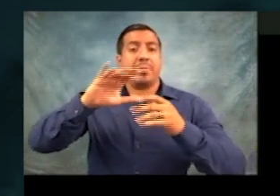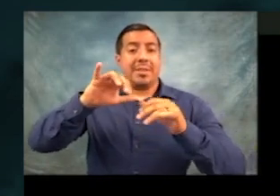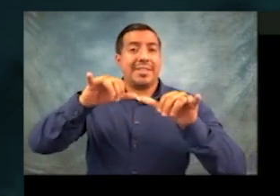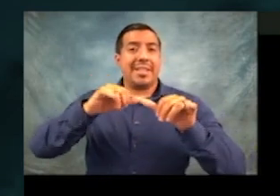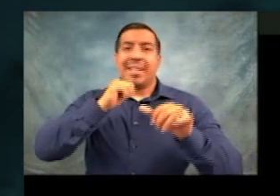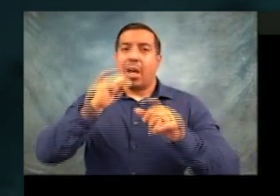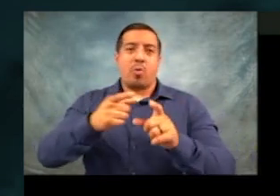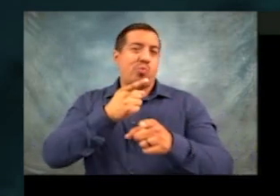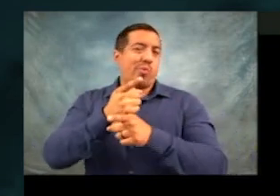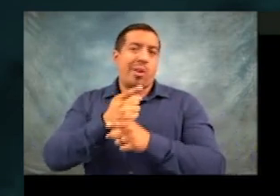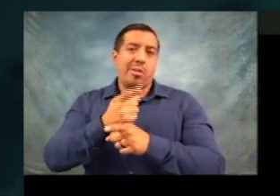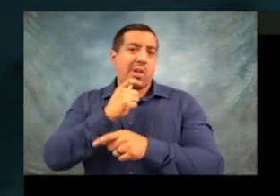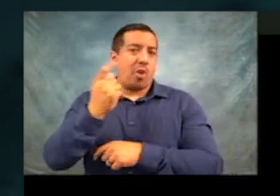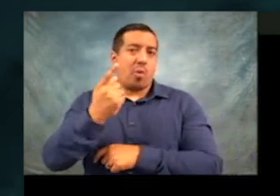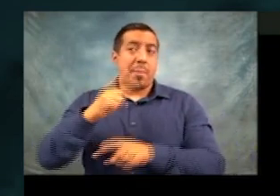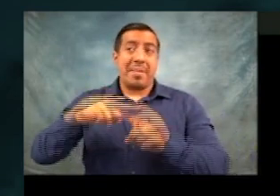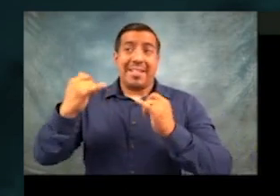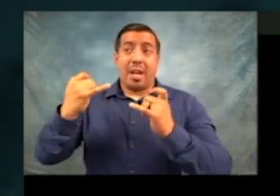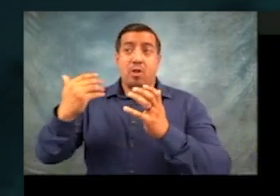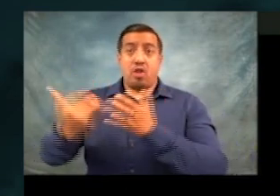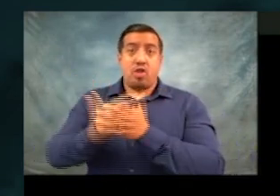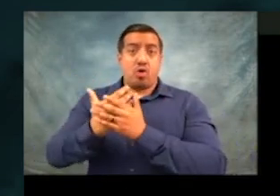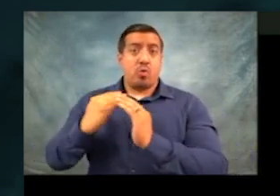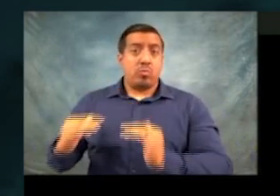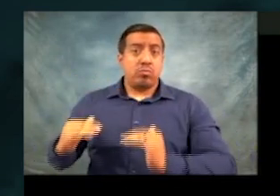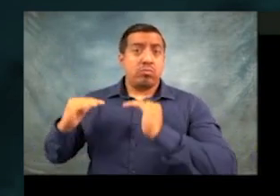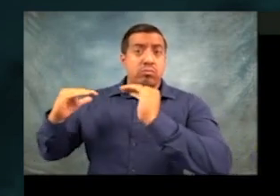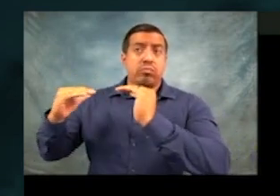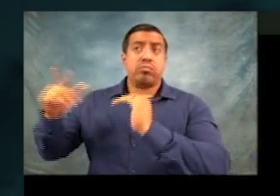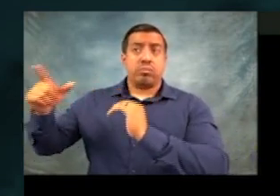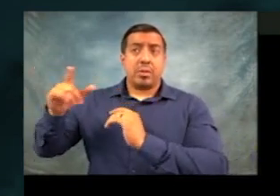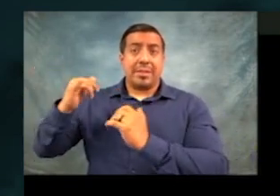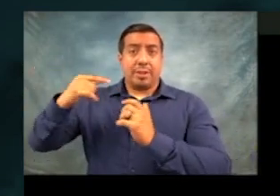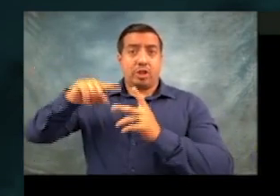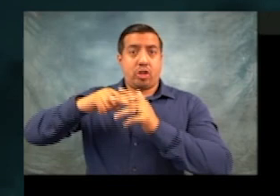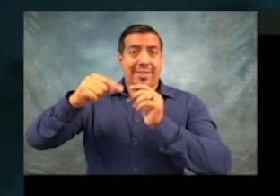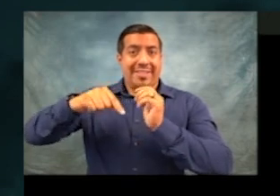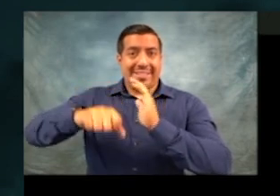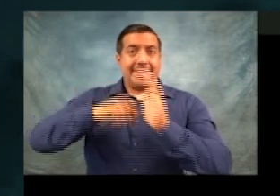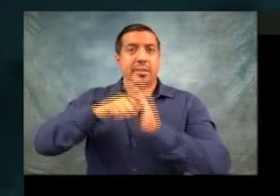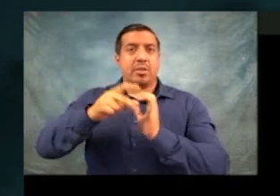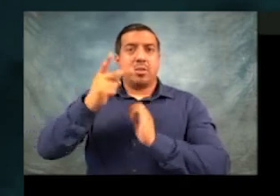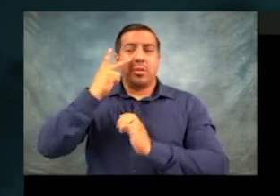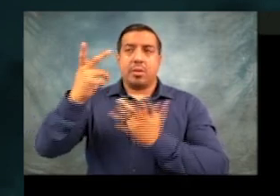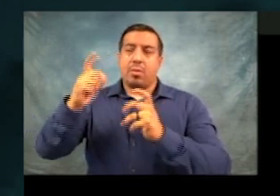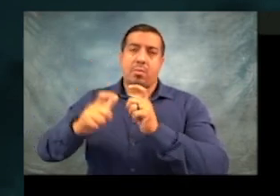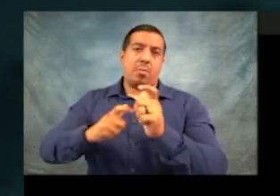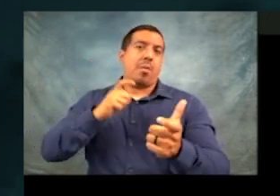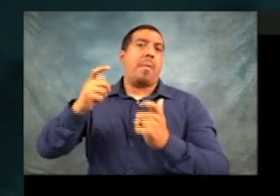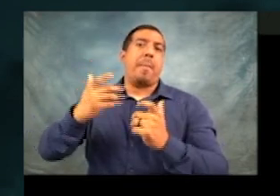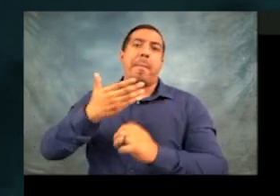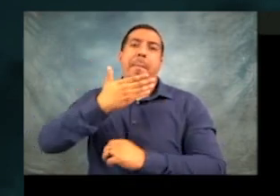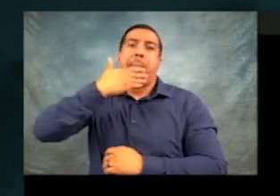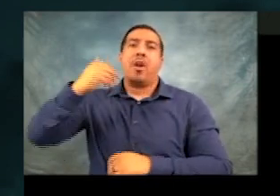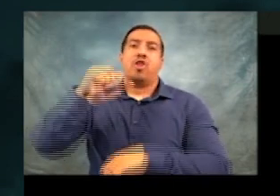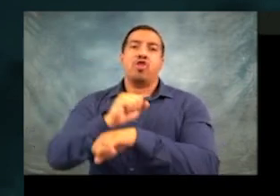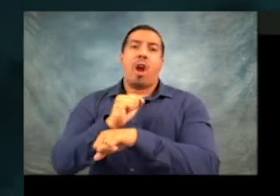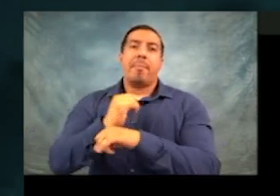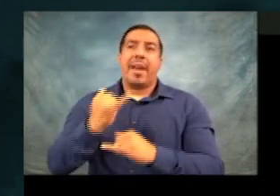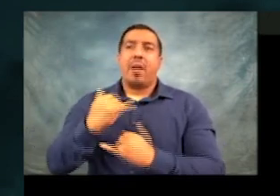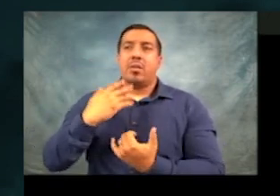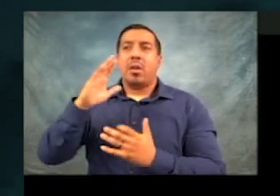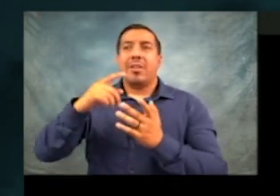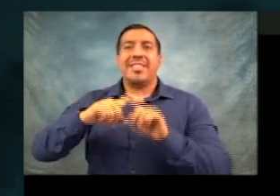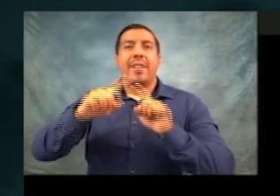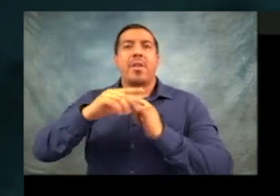it. With the new upgrade that we're starting this season, you can see that we've done a much better job of those